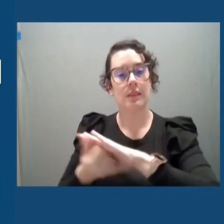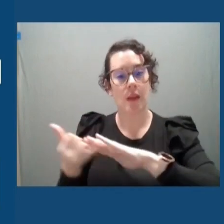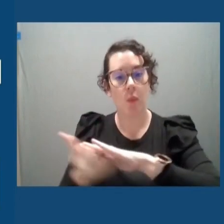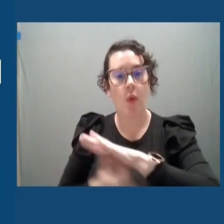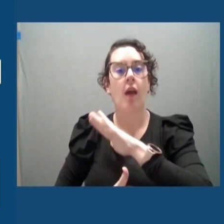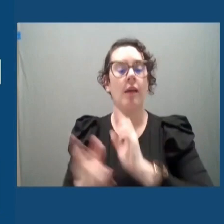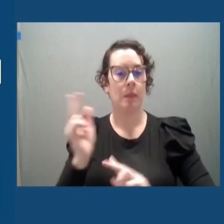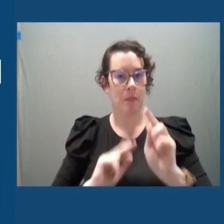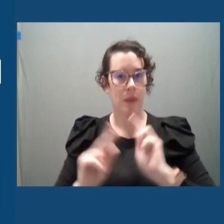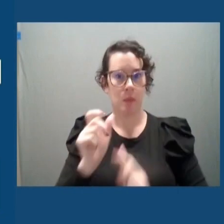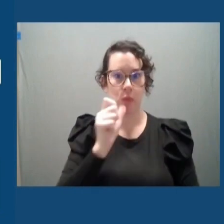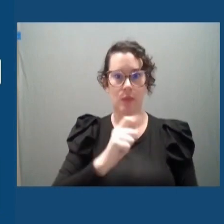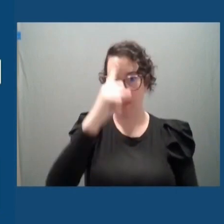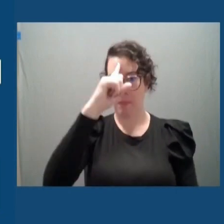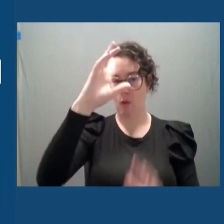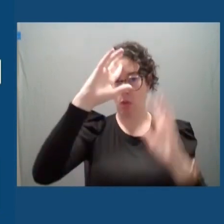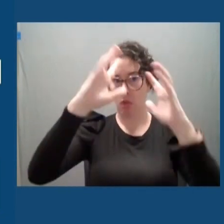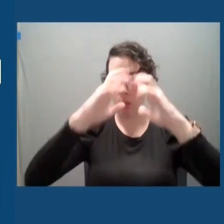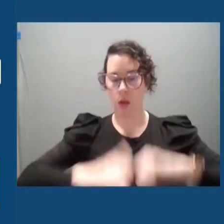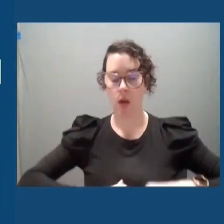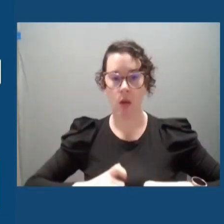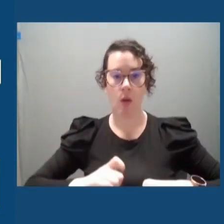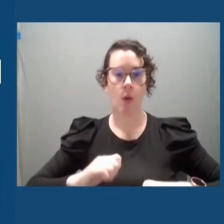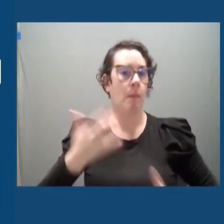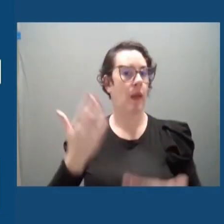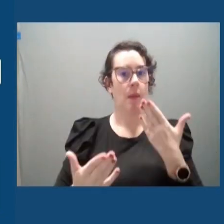suffering a mental breakdown or an overdose.